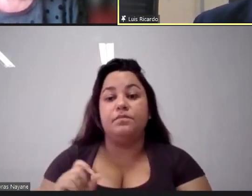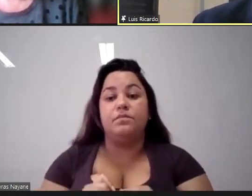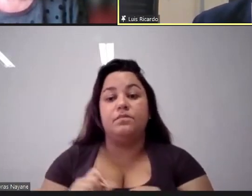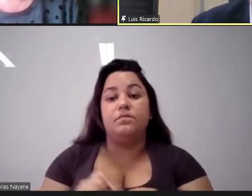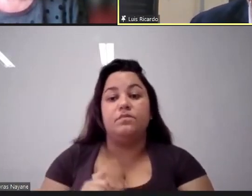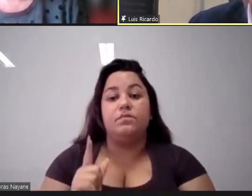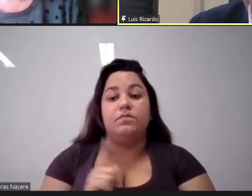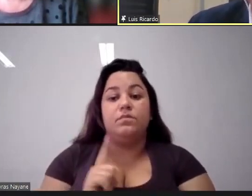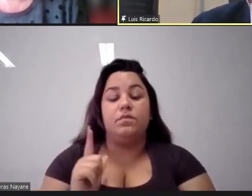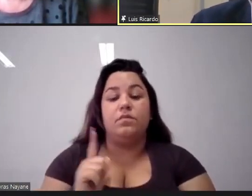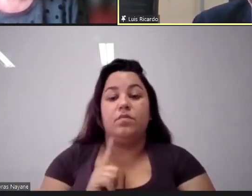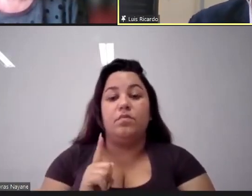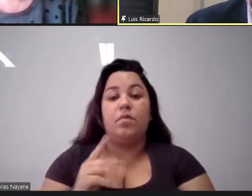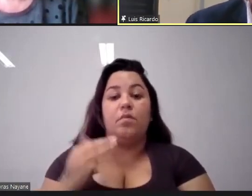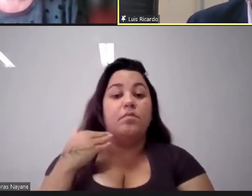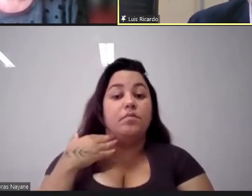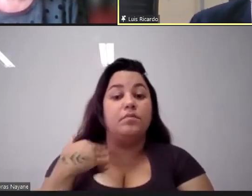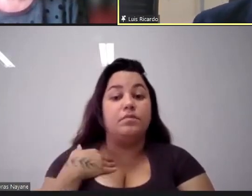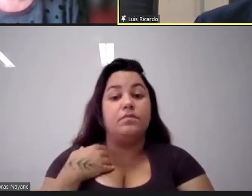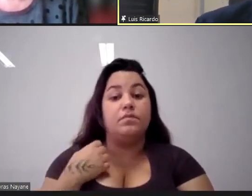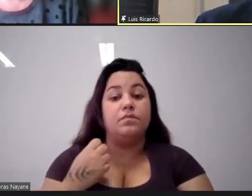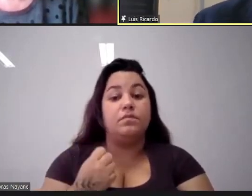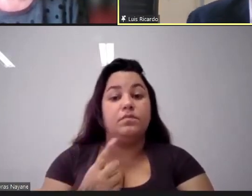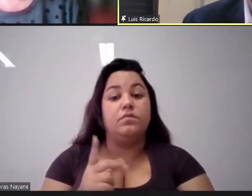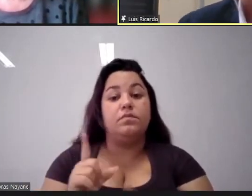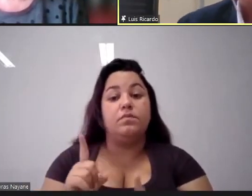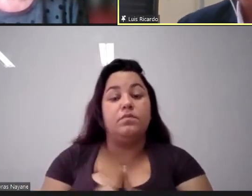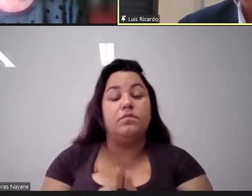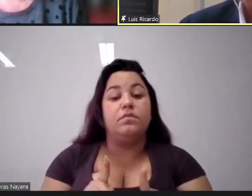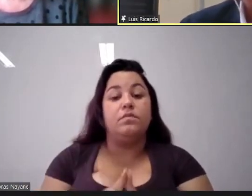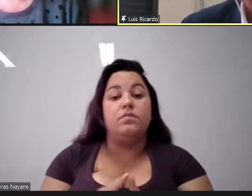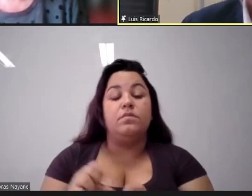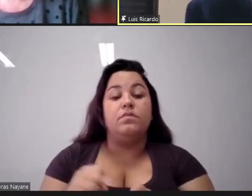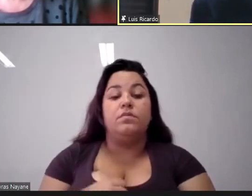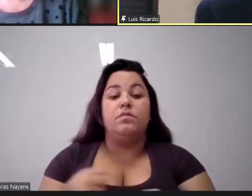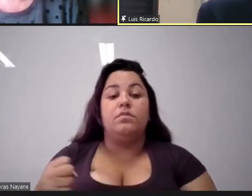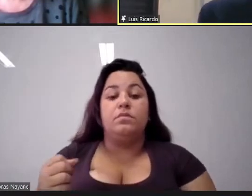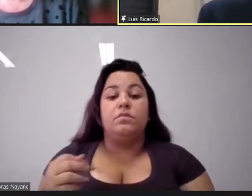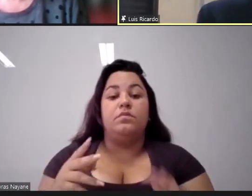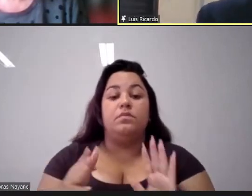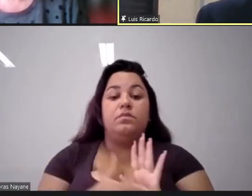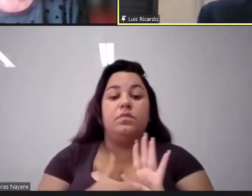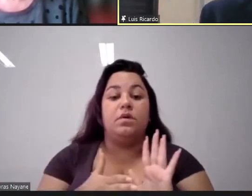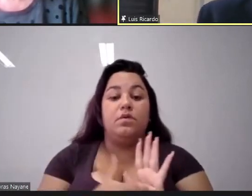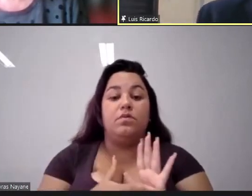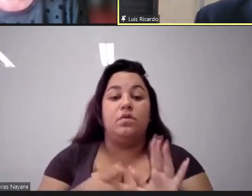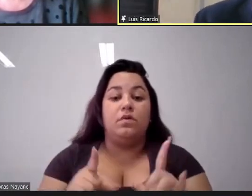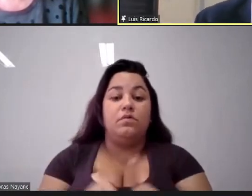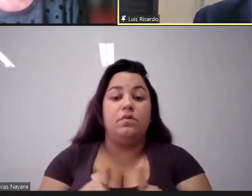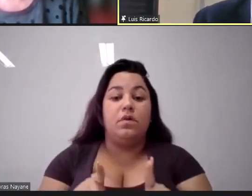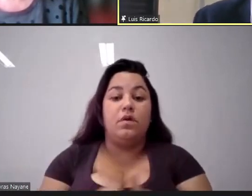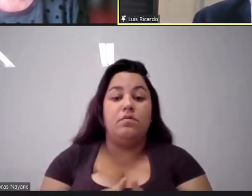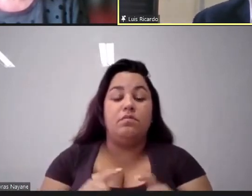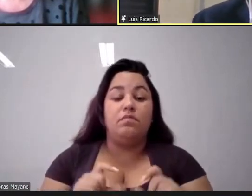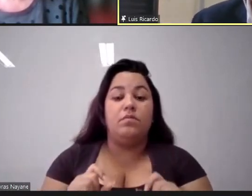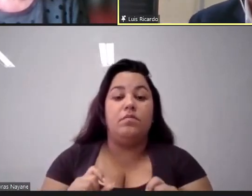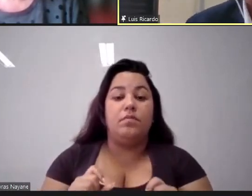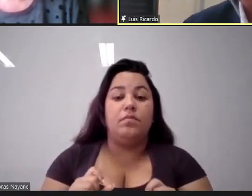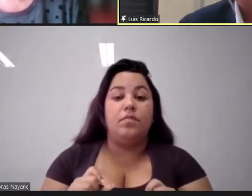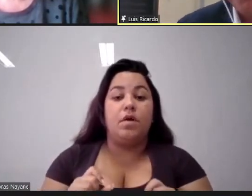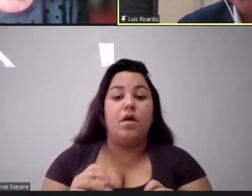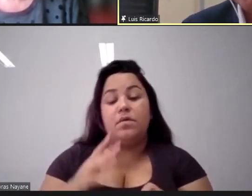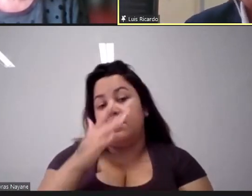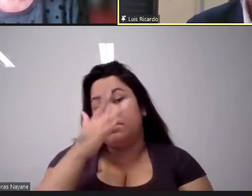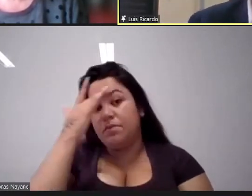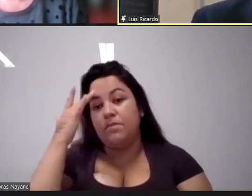to allow the citizens to be benefiting as well. And as it was said, with different projects of infrastructures